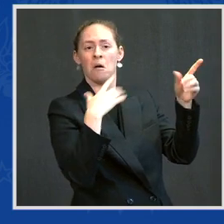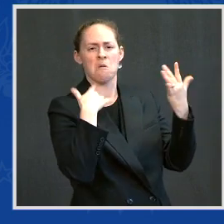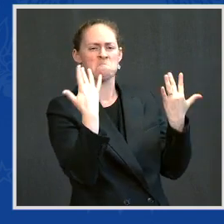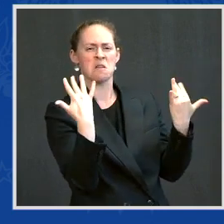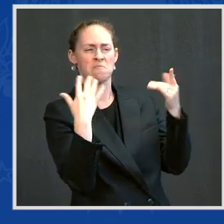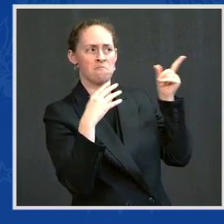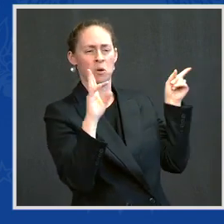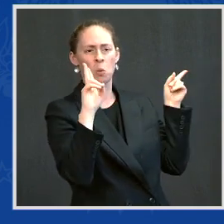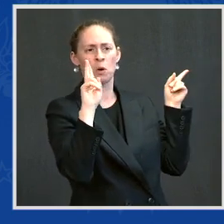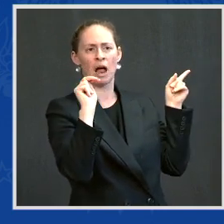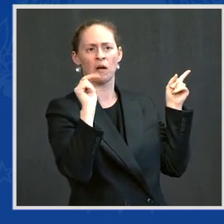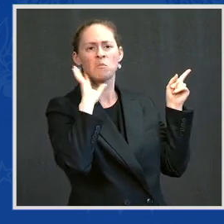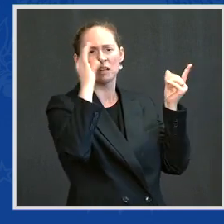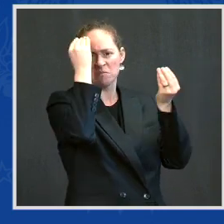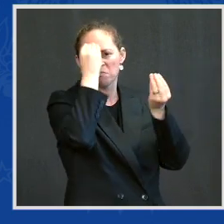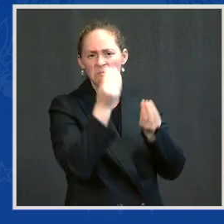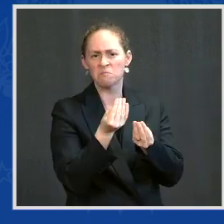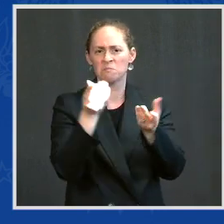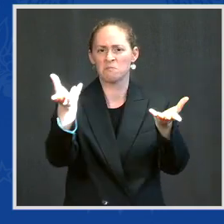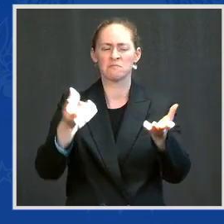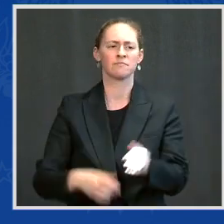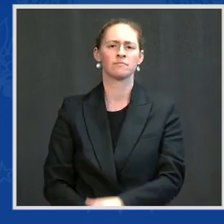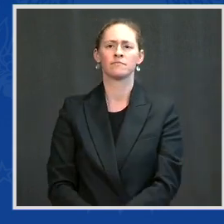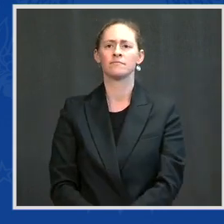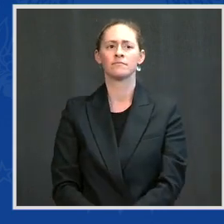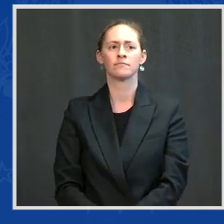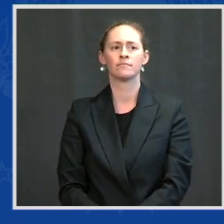Just prematurely make that. Now, there are